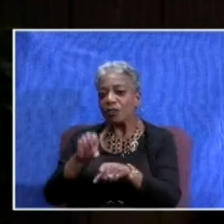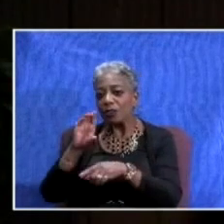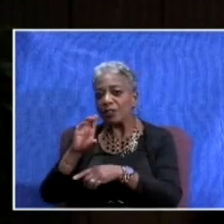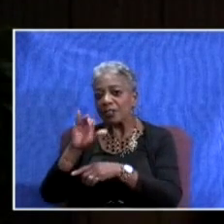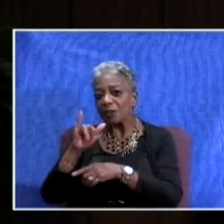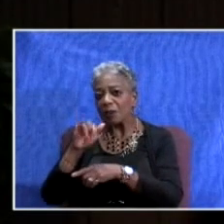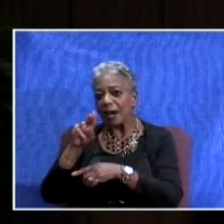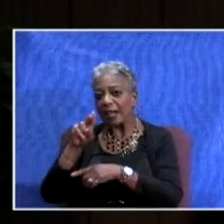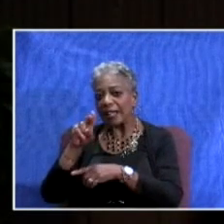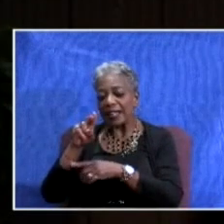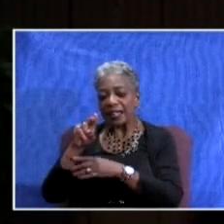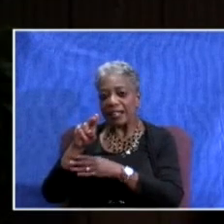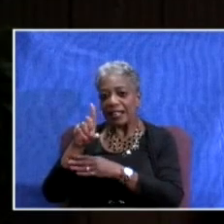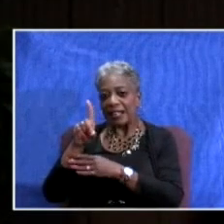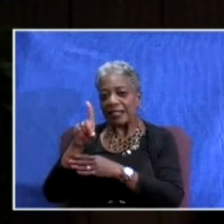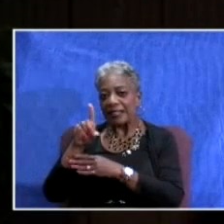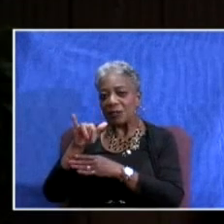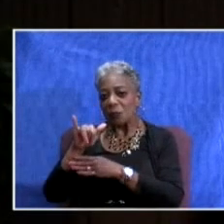bad.